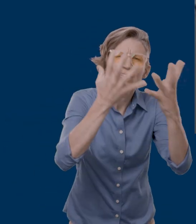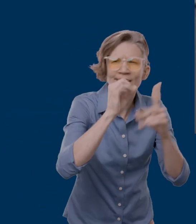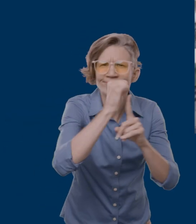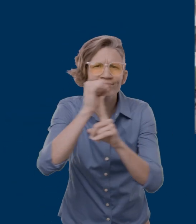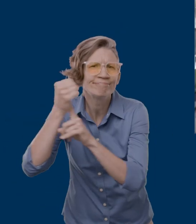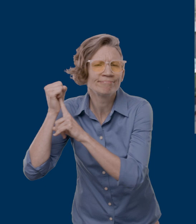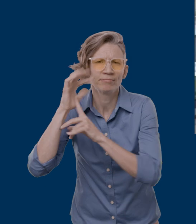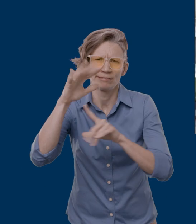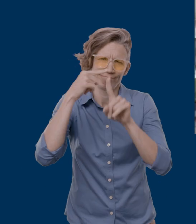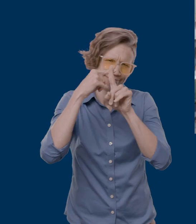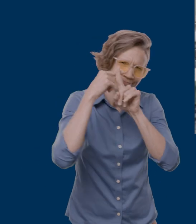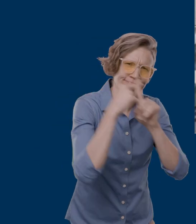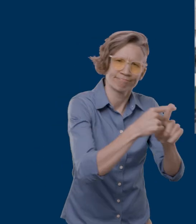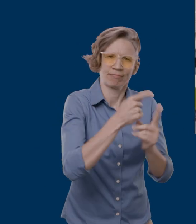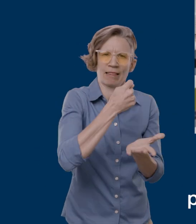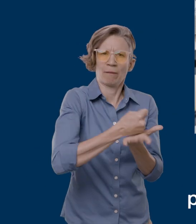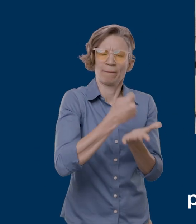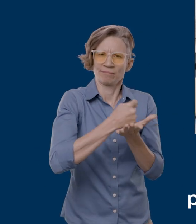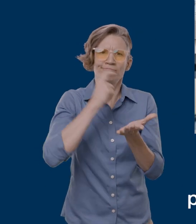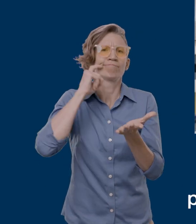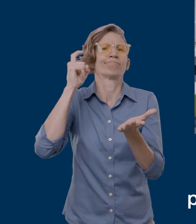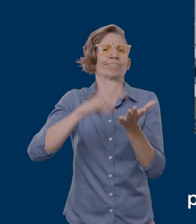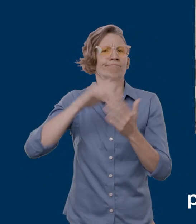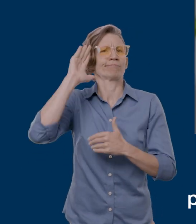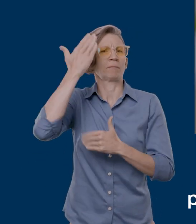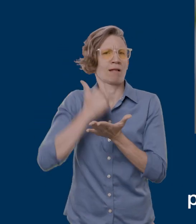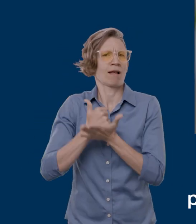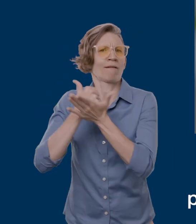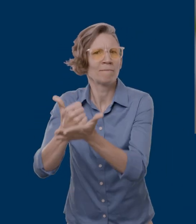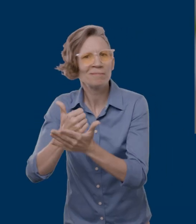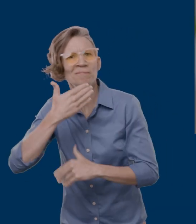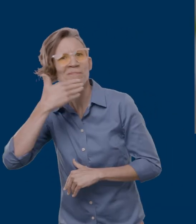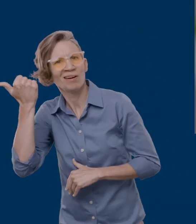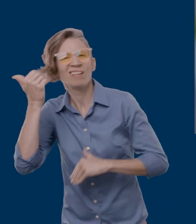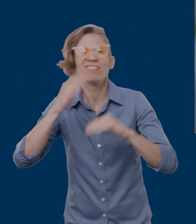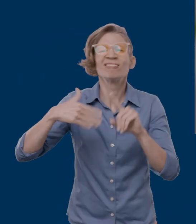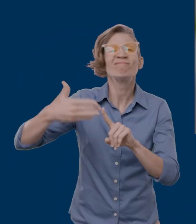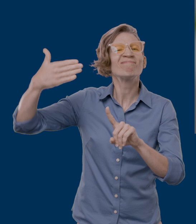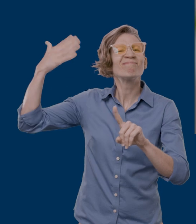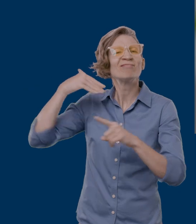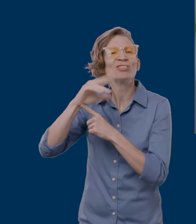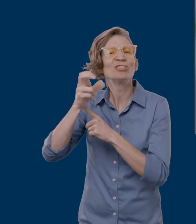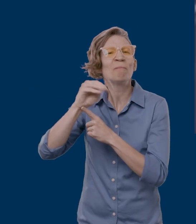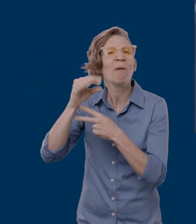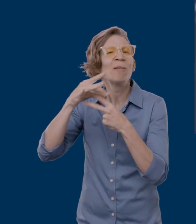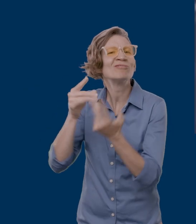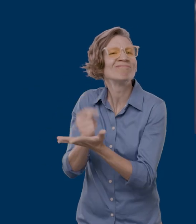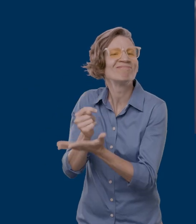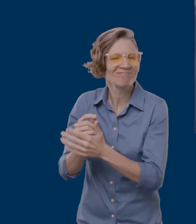situations where newer targeted therapies look much more promising than some of the, say, older chemotherapeutic